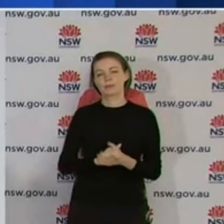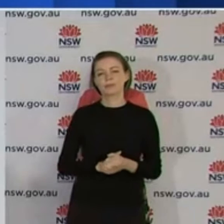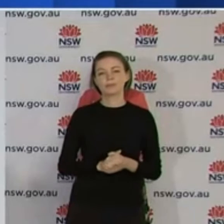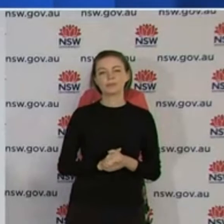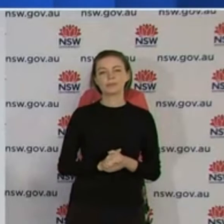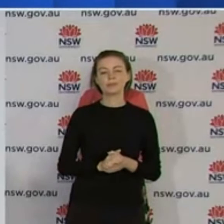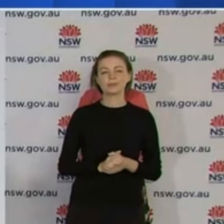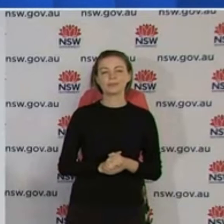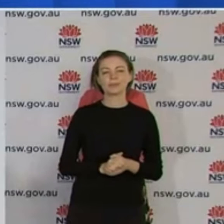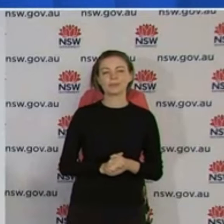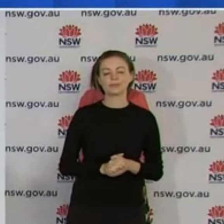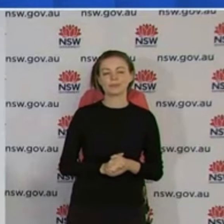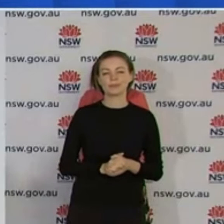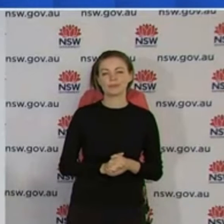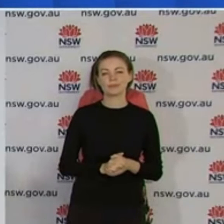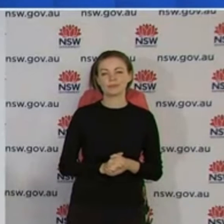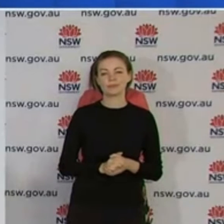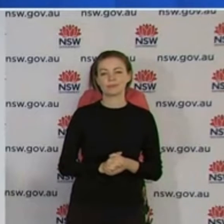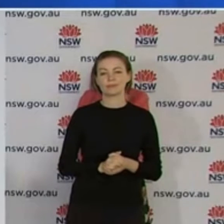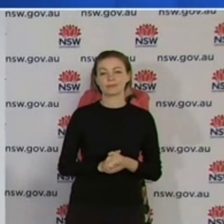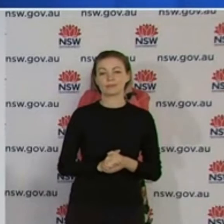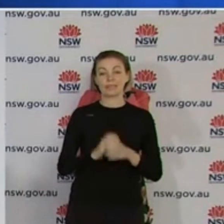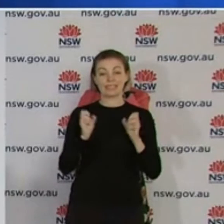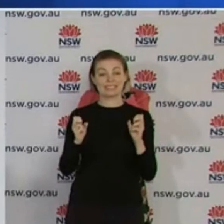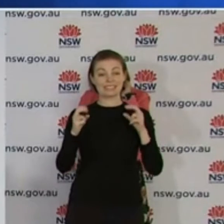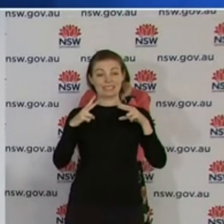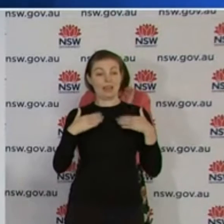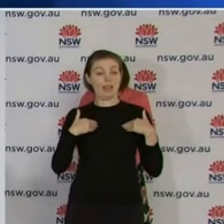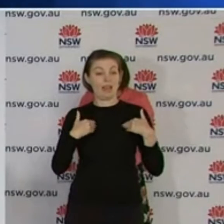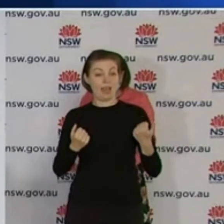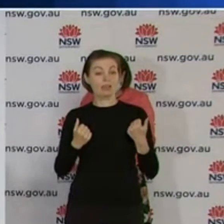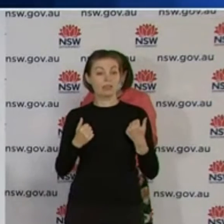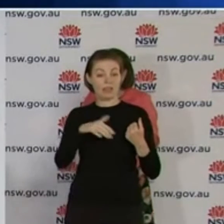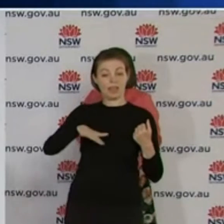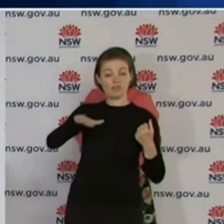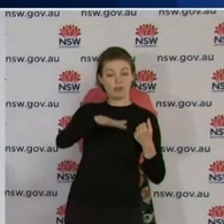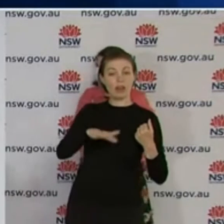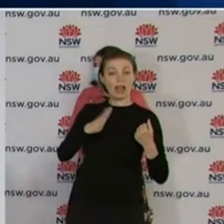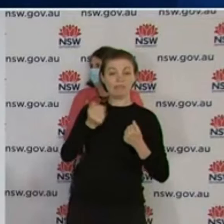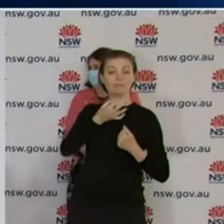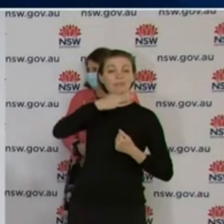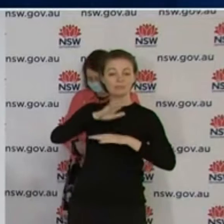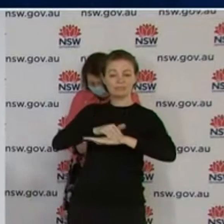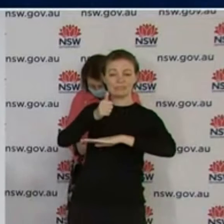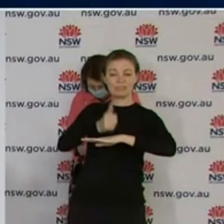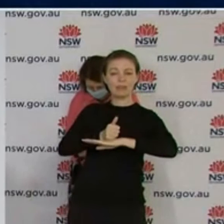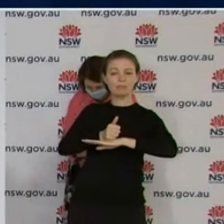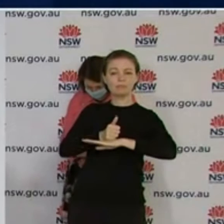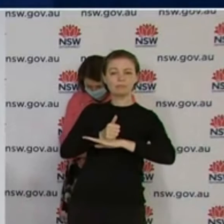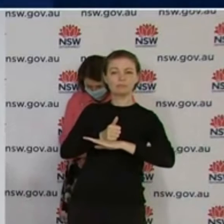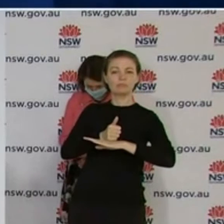continuing. So Sydney Local Health District will have mobile vaccination teams on the ground again